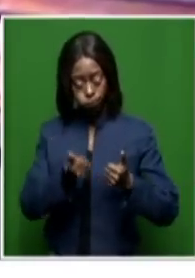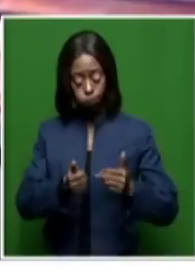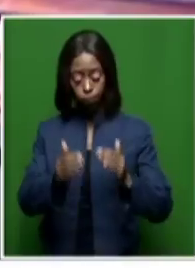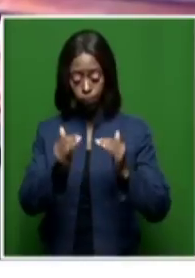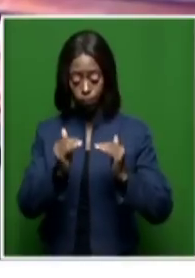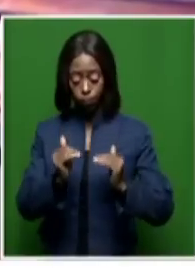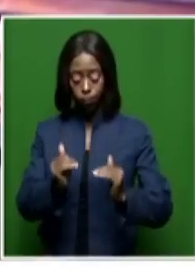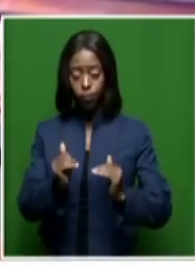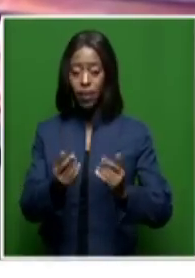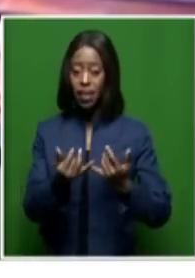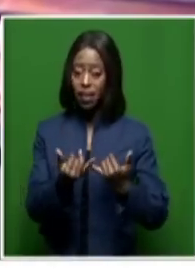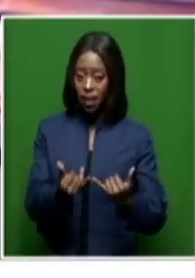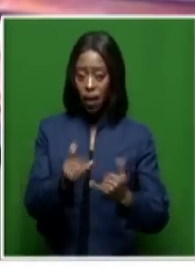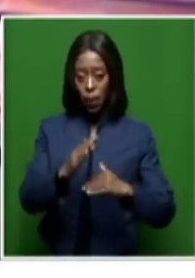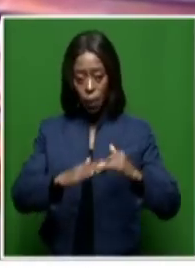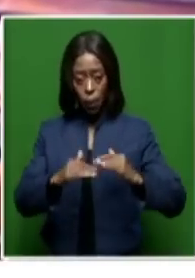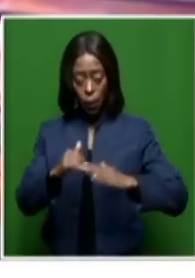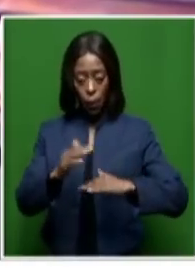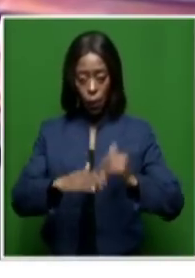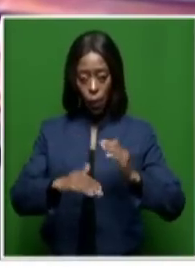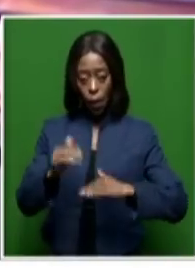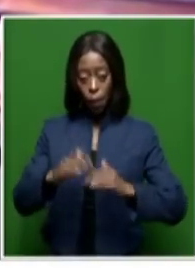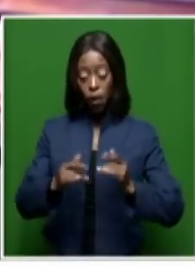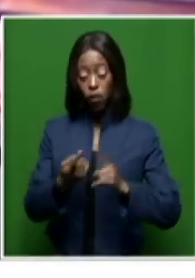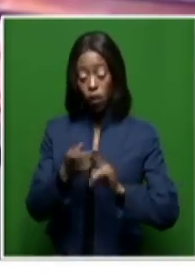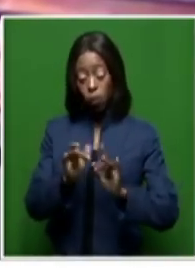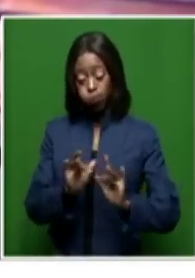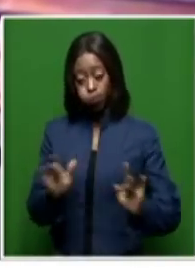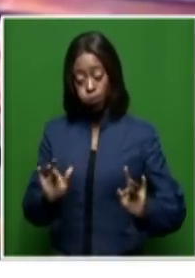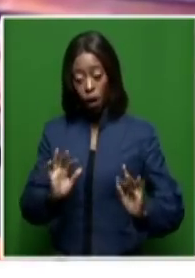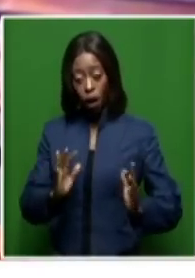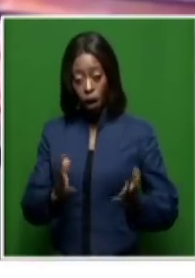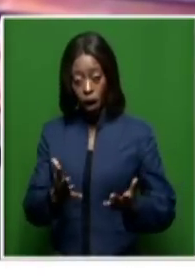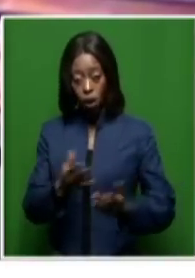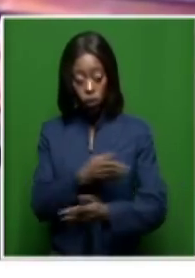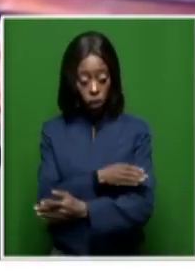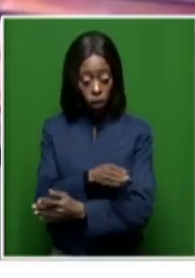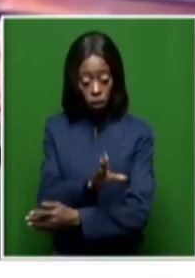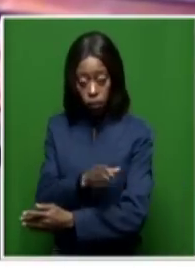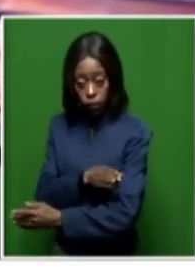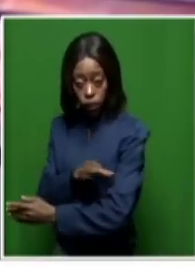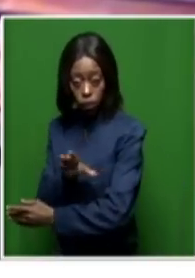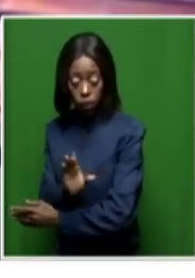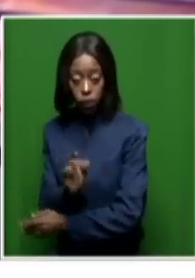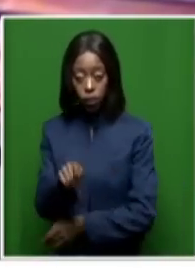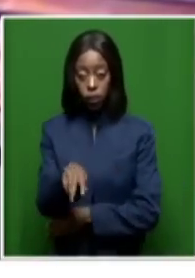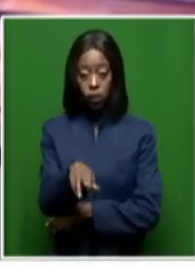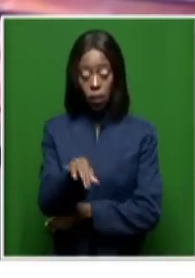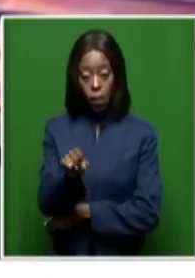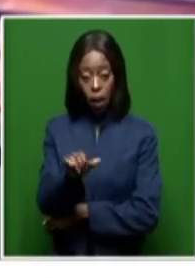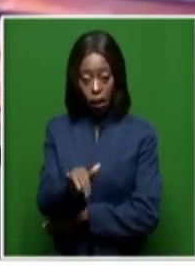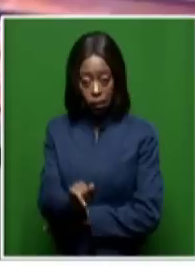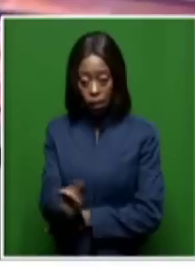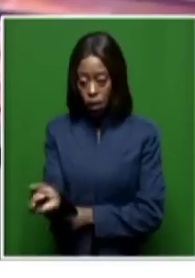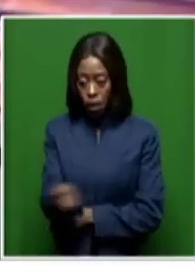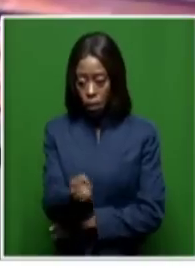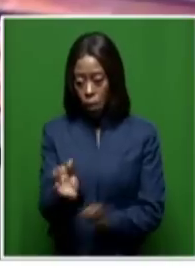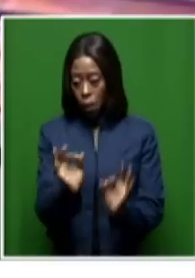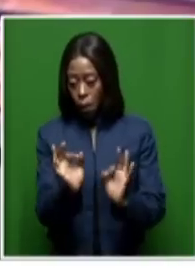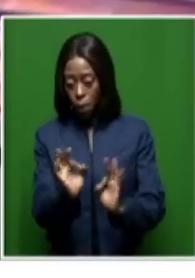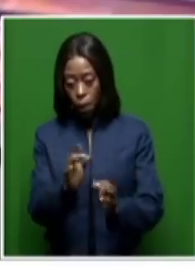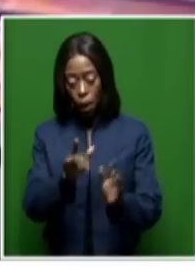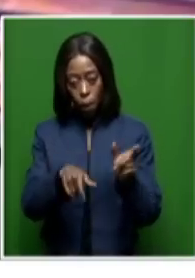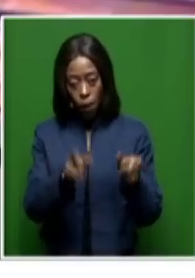At the present moment, we are building from scratch in terms of giving capacity to PRASA and employing the right people in the